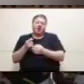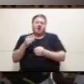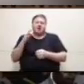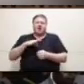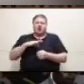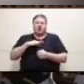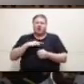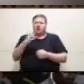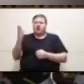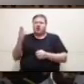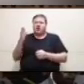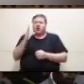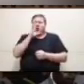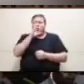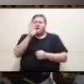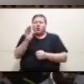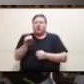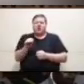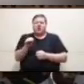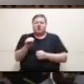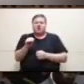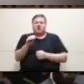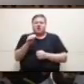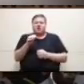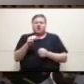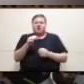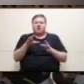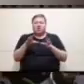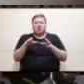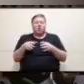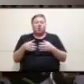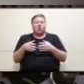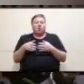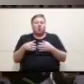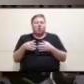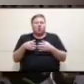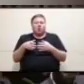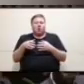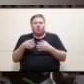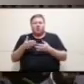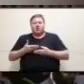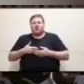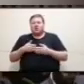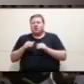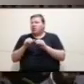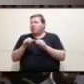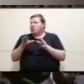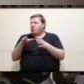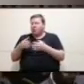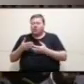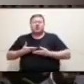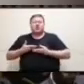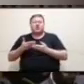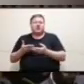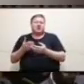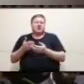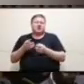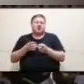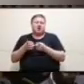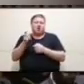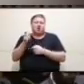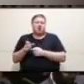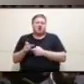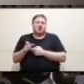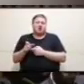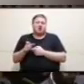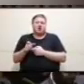then requesting Corporate Services Director to avail the letter of appointment of the former acting municipal manager, so